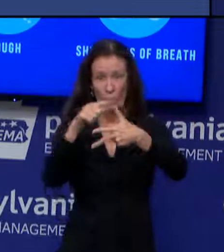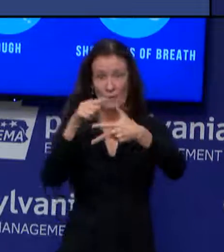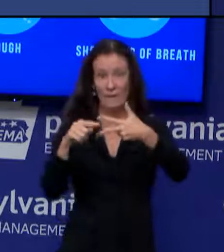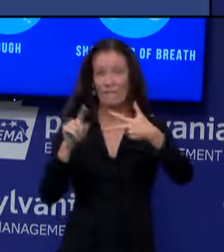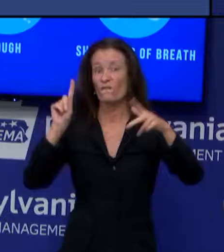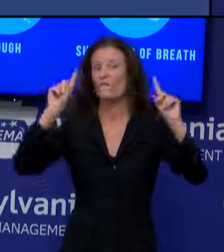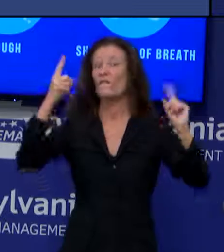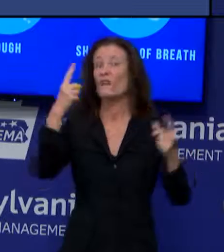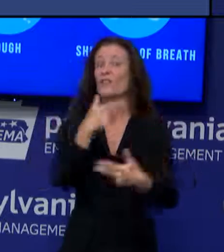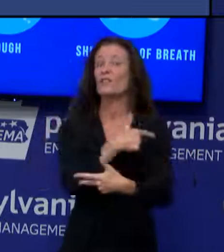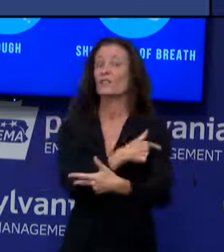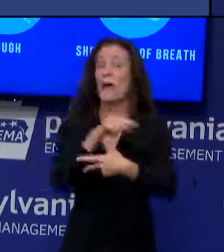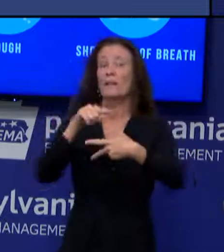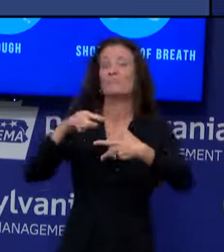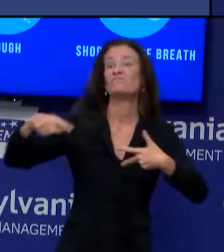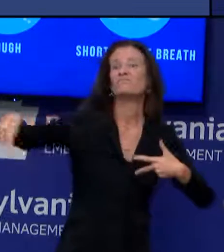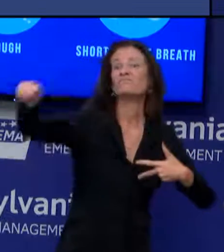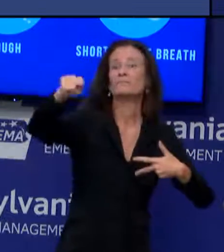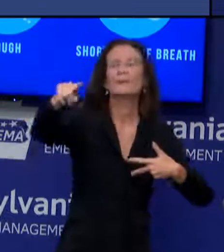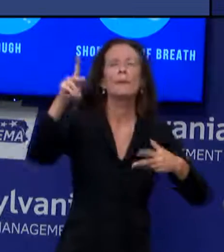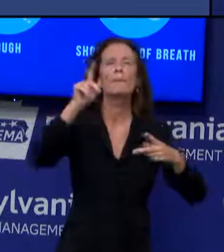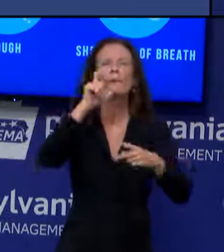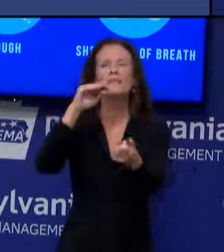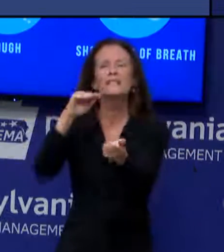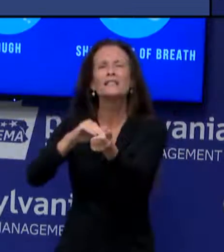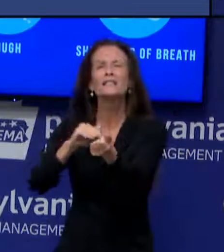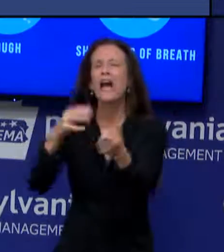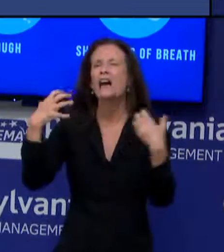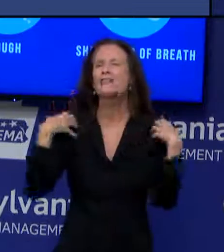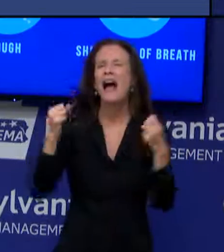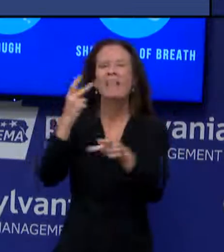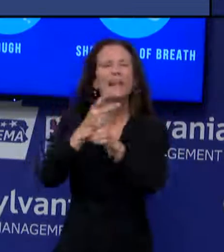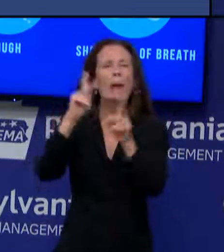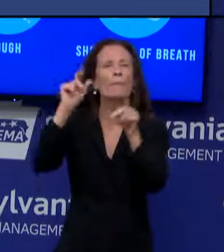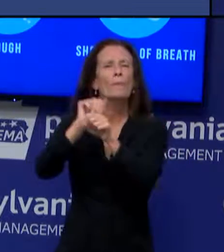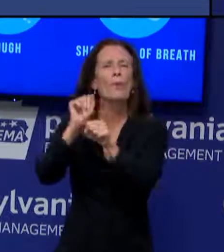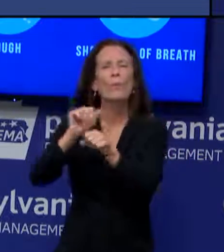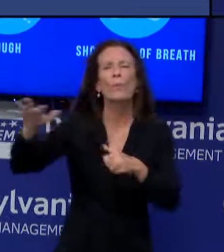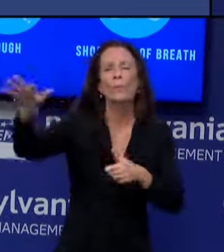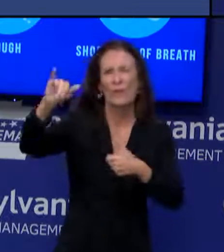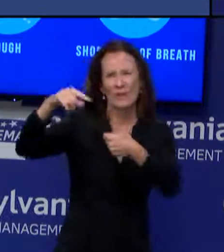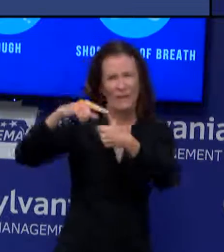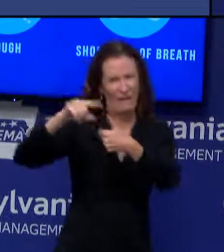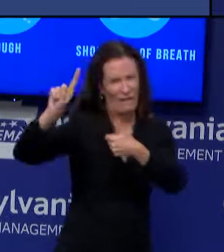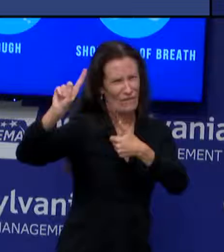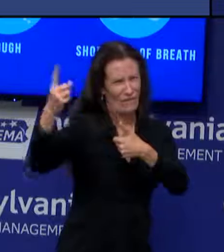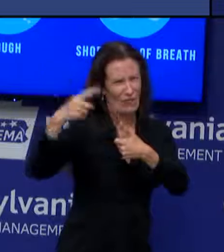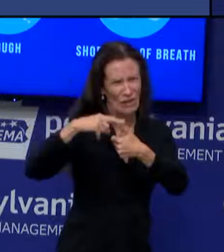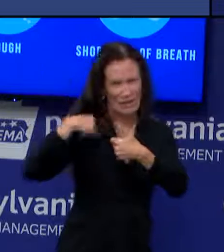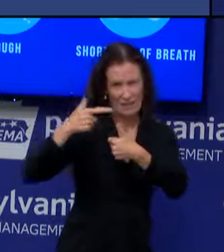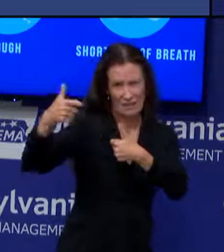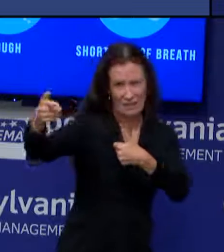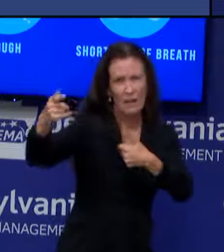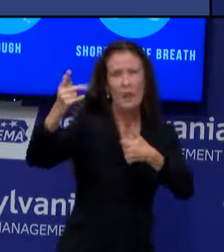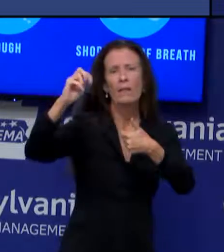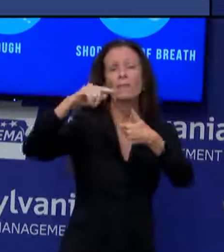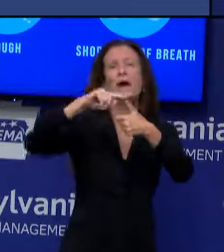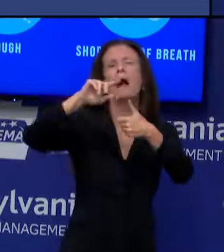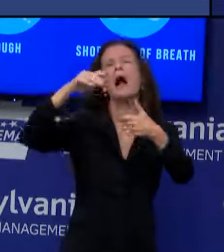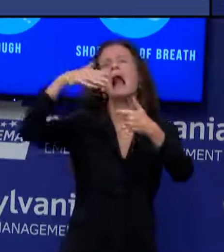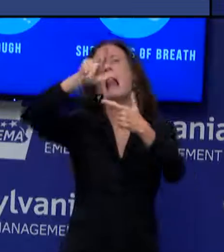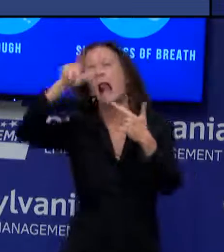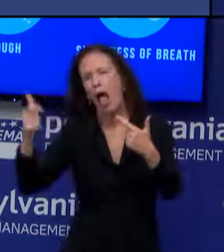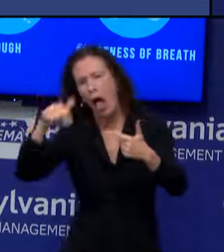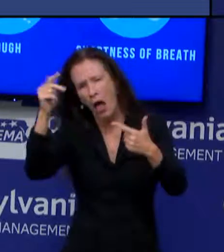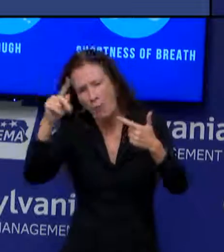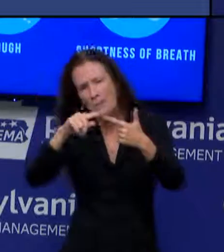as healthcare personnel, et cetera, a wider distribution next, and then widespread distribution throughout the population after that. But in